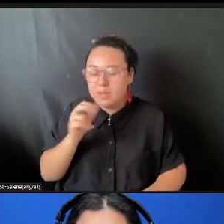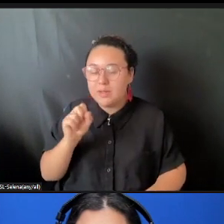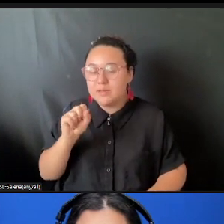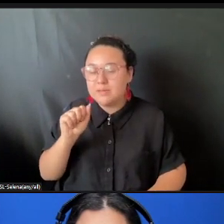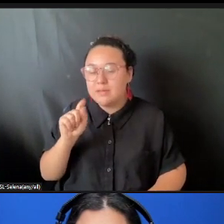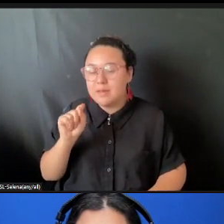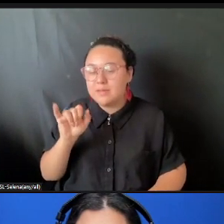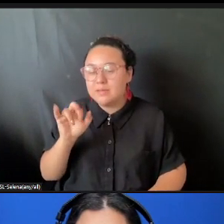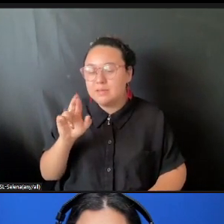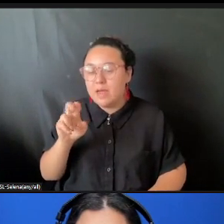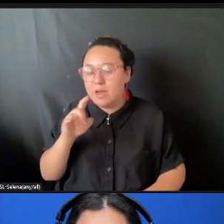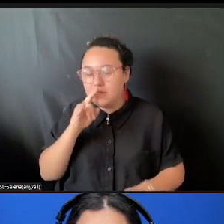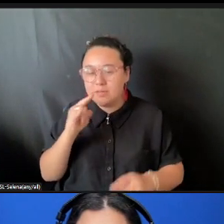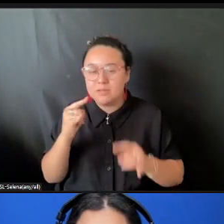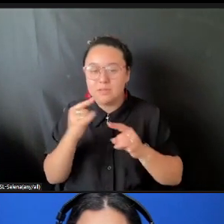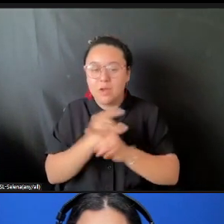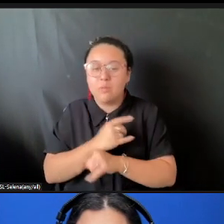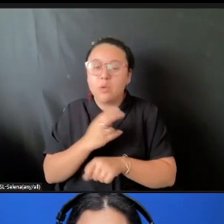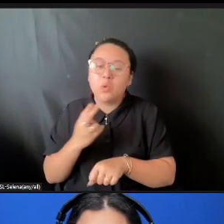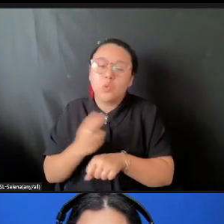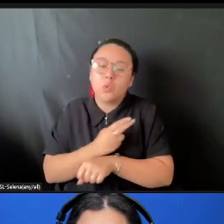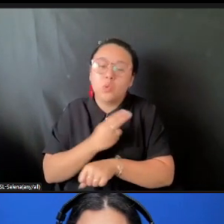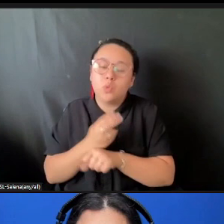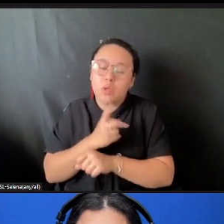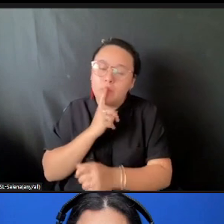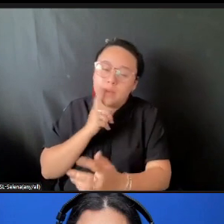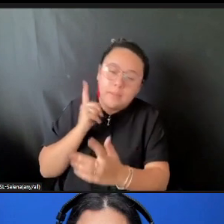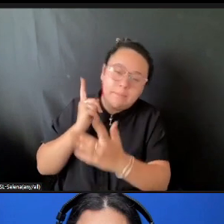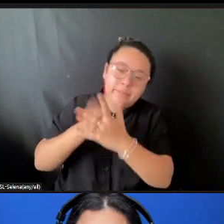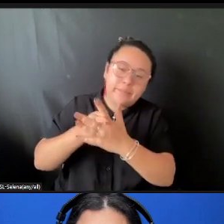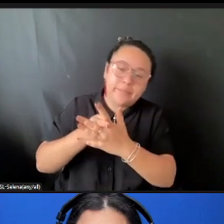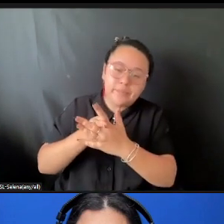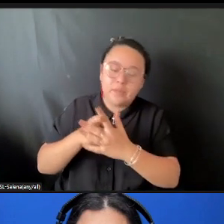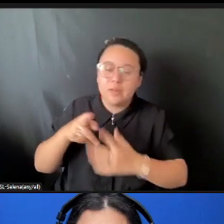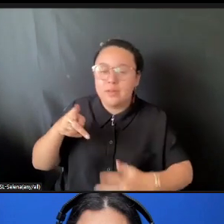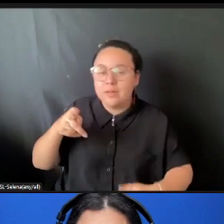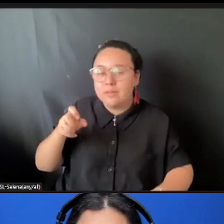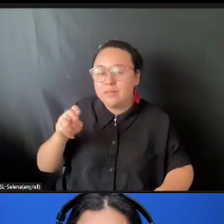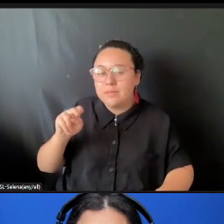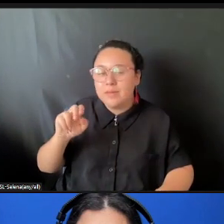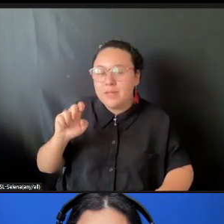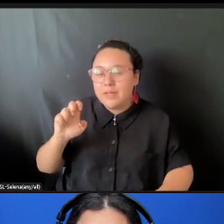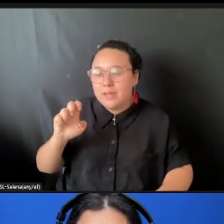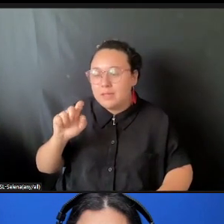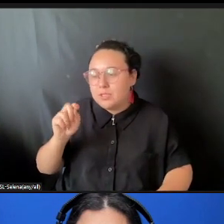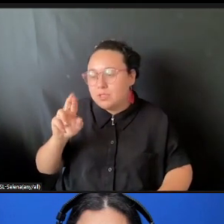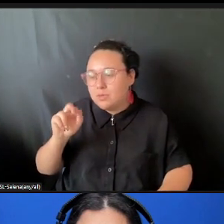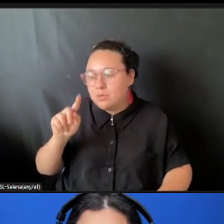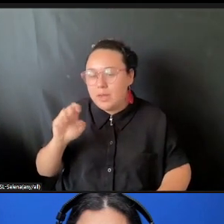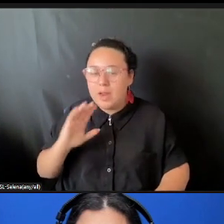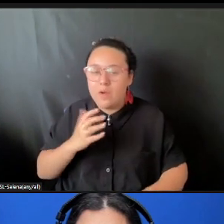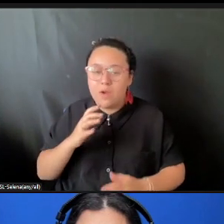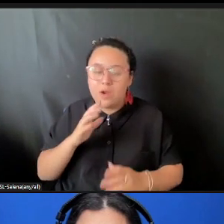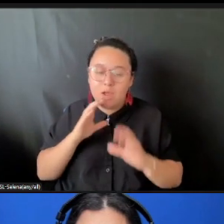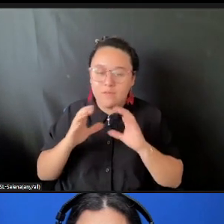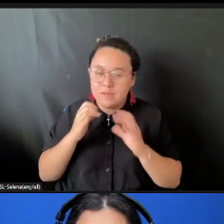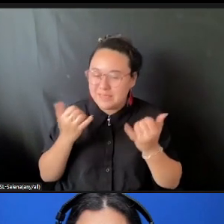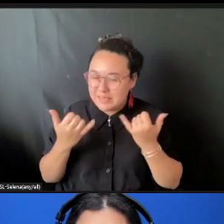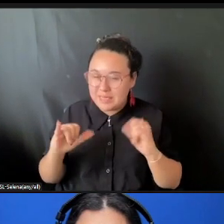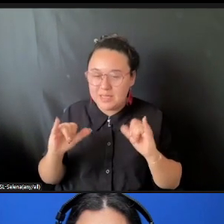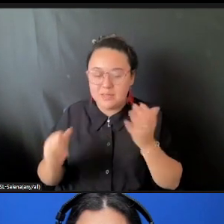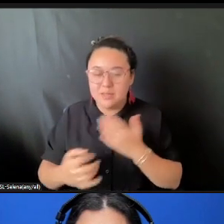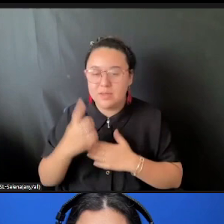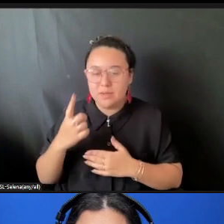utilized through and kind of penetrate, you know, our conversations today. And so that's really Diane and Culture